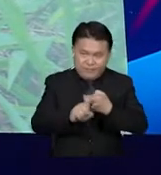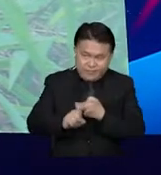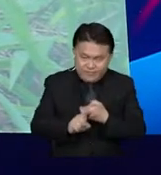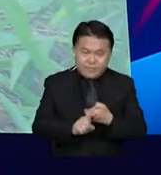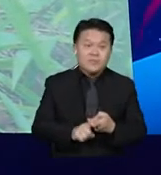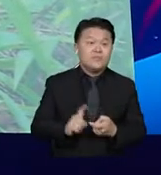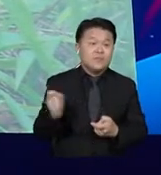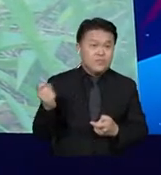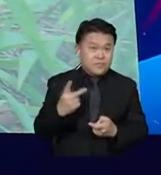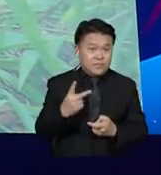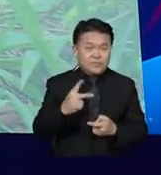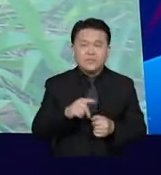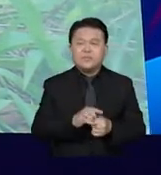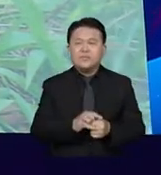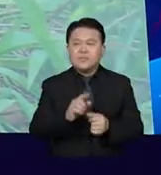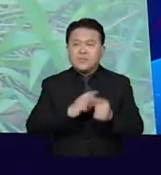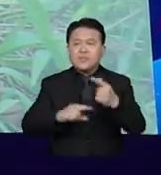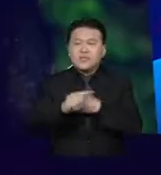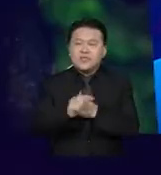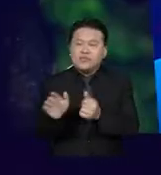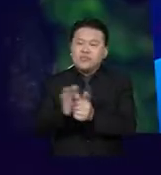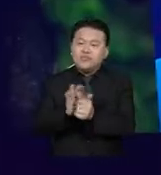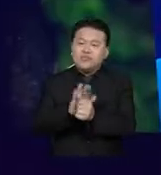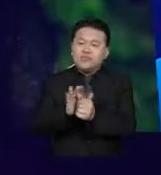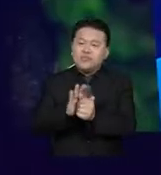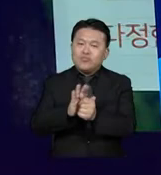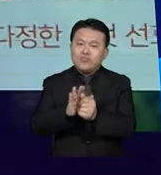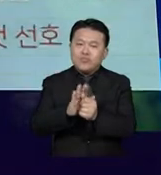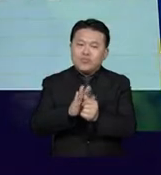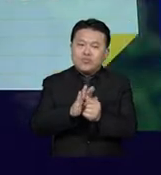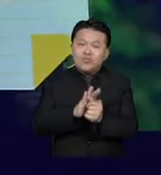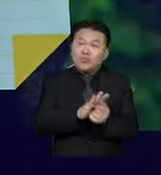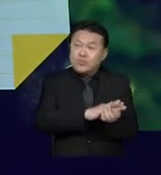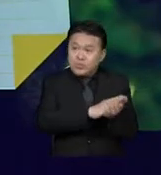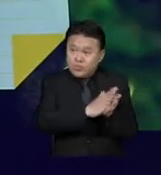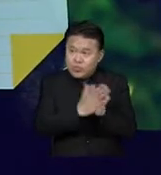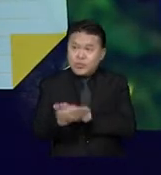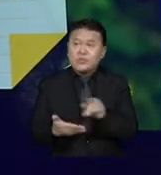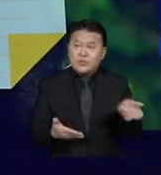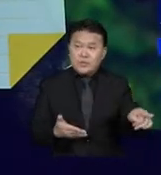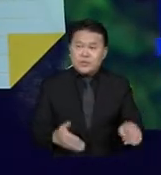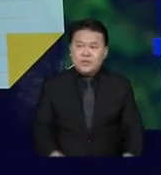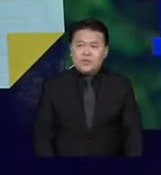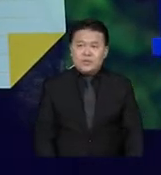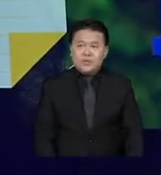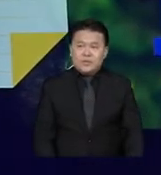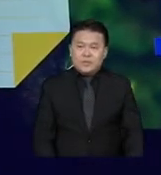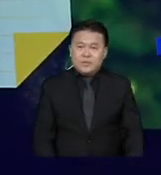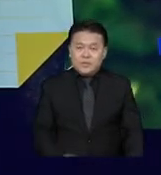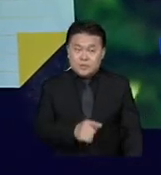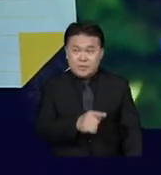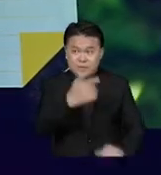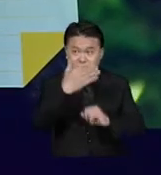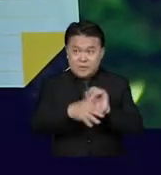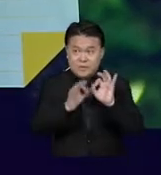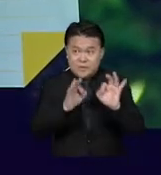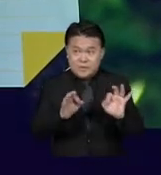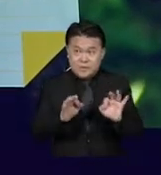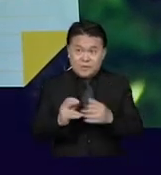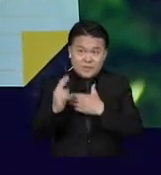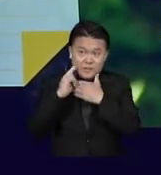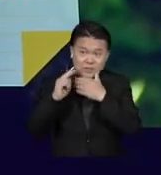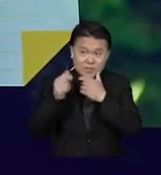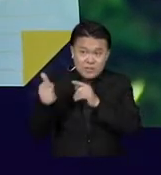a friendlier chimpanzee. On the left is a male chimpanzee. This male lives in societies that